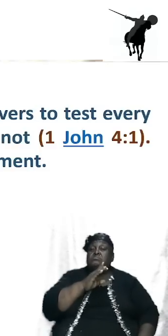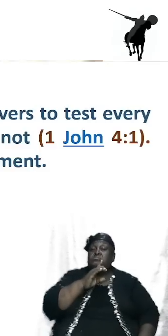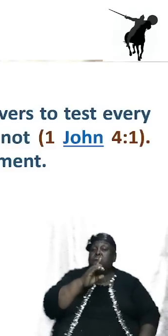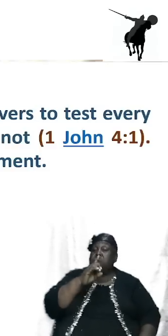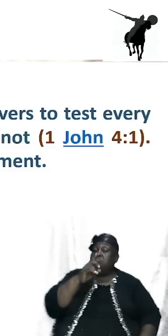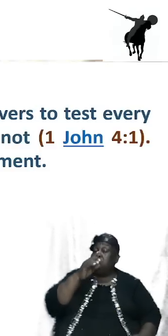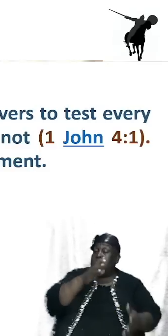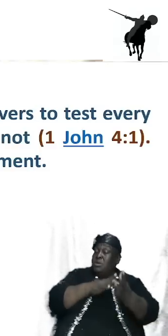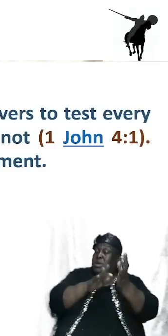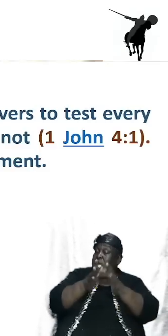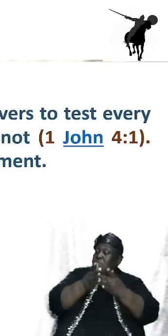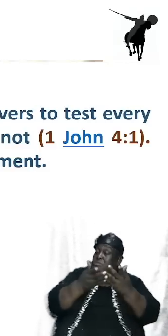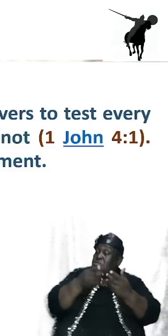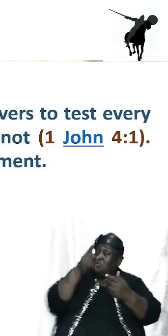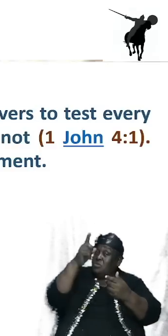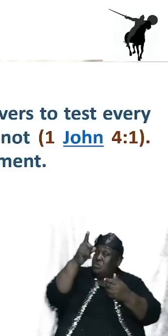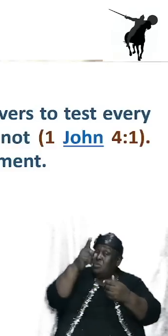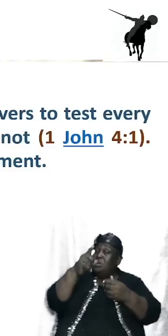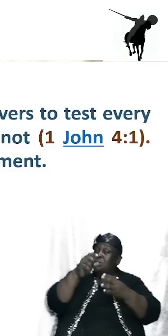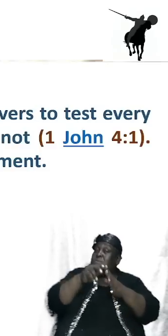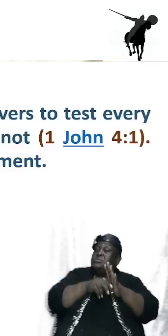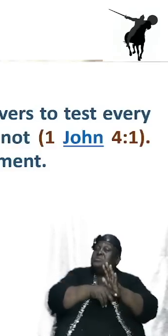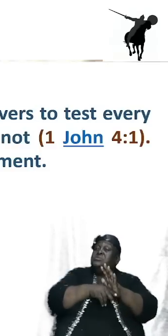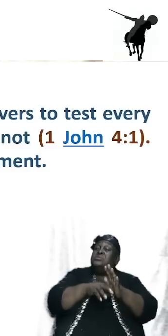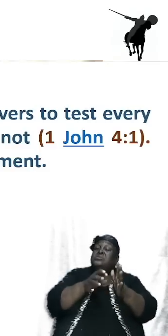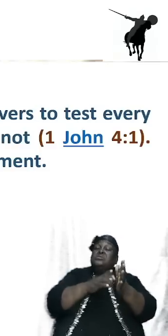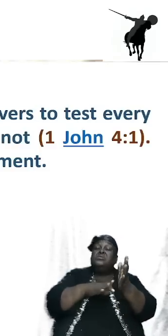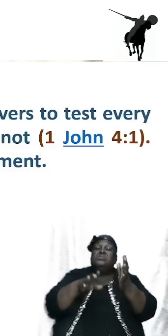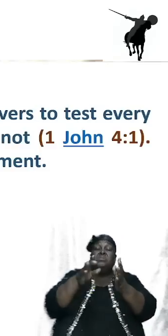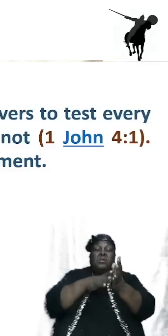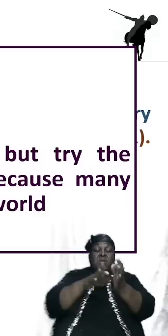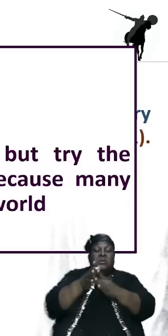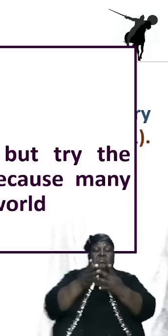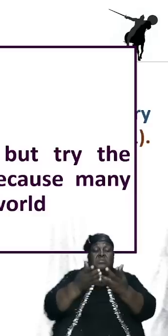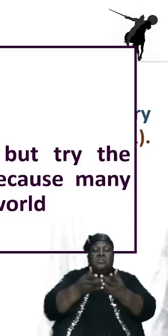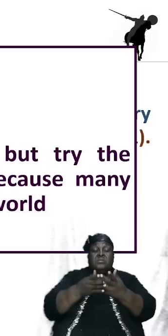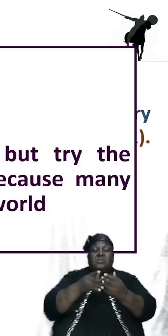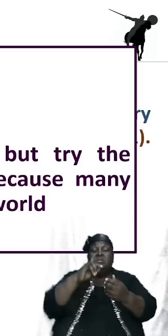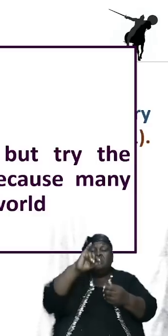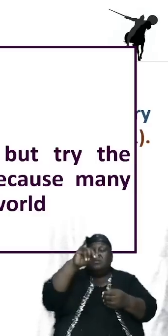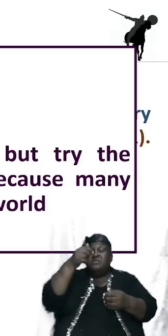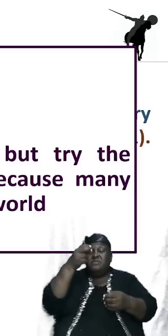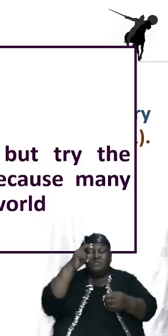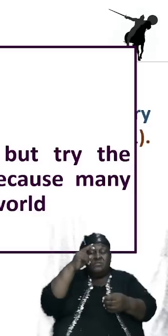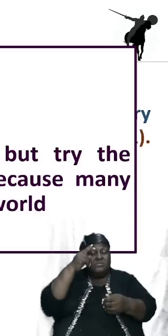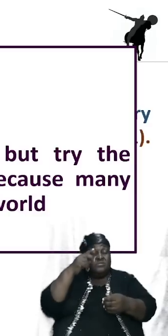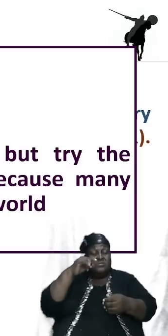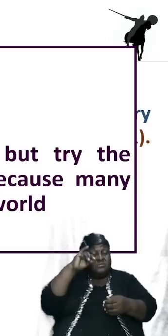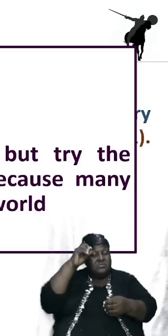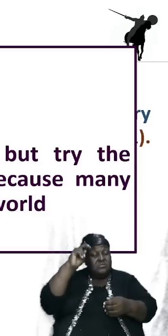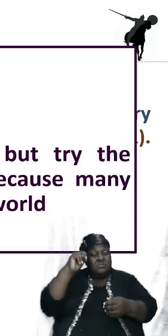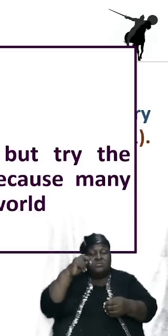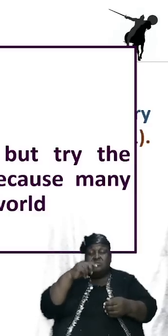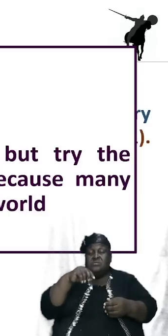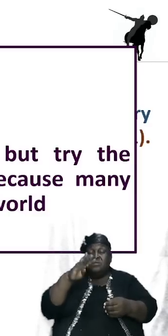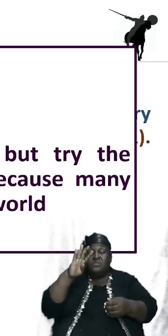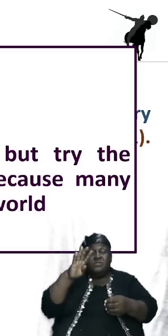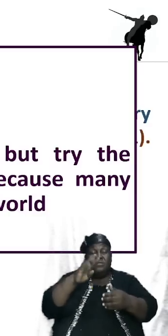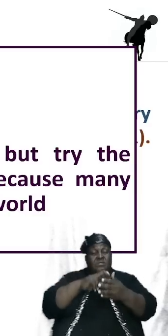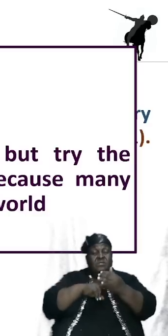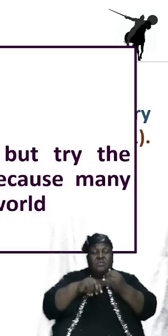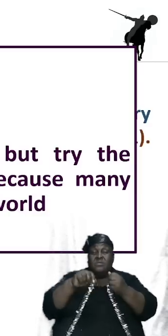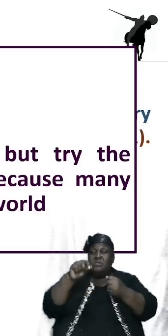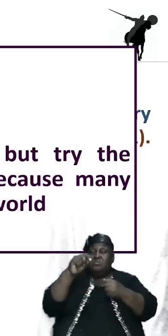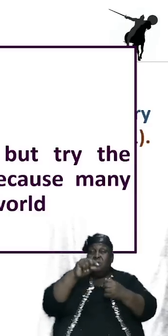him. Something is wrong. The Bible says in 1 John 4 verse 1, believe, beloved, believe not every